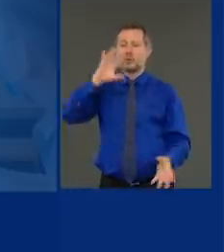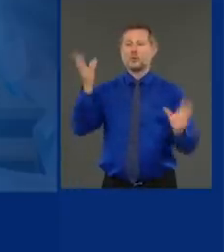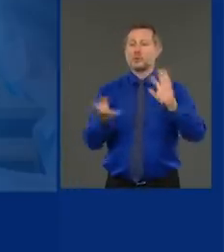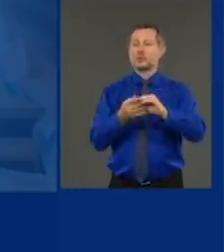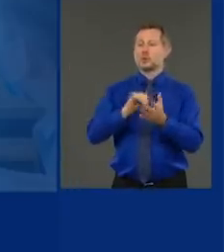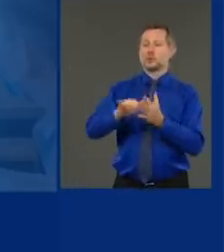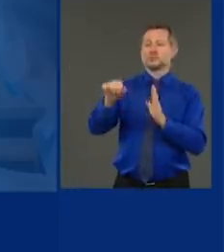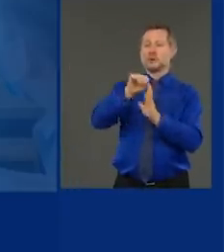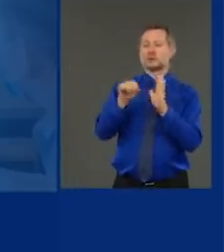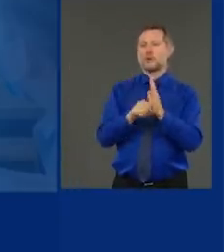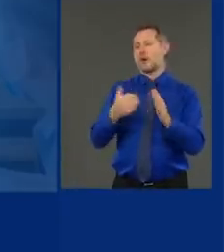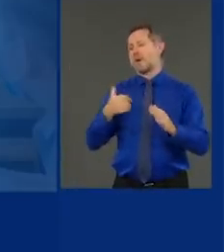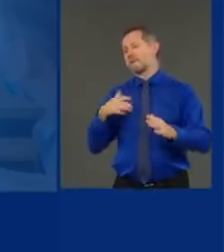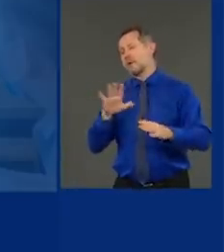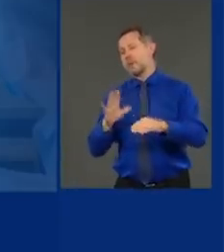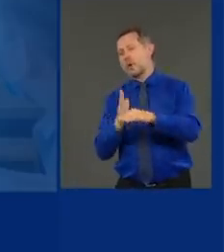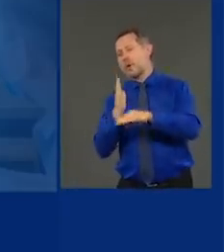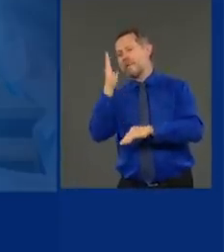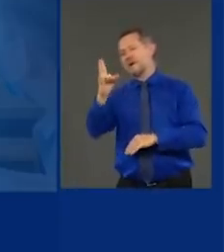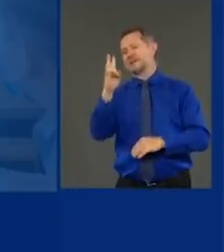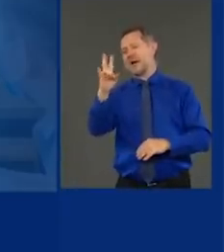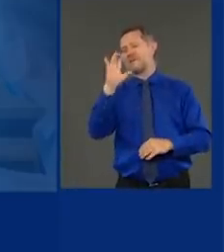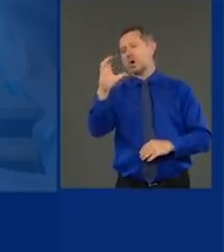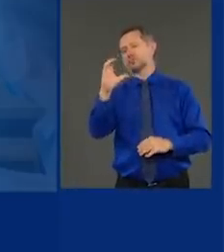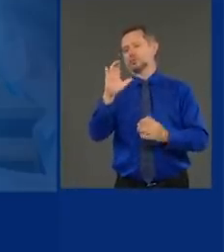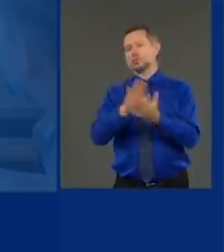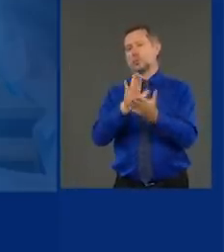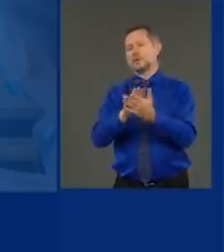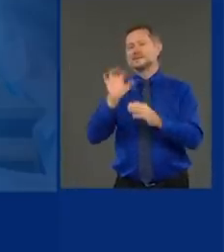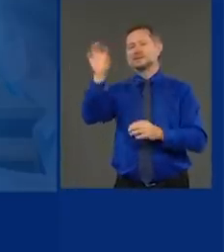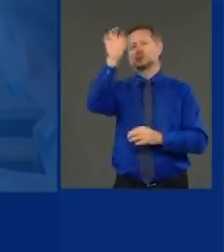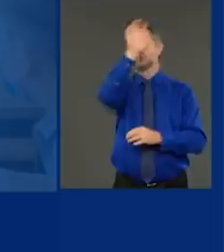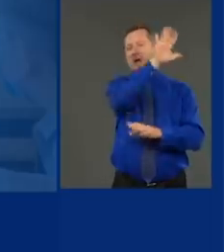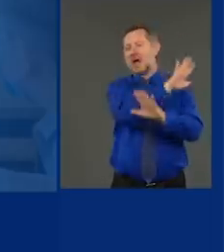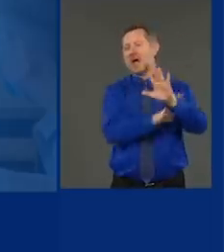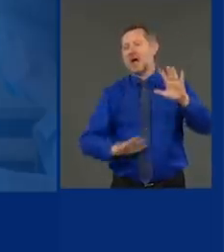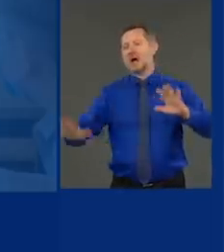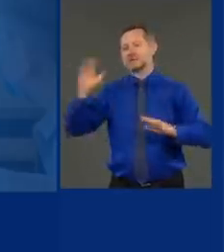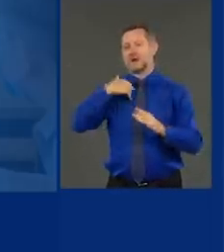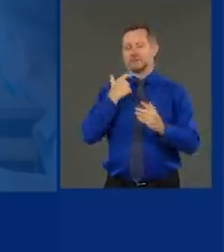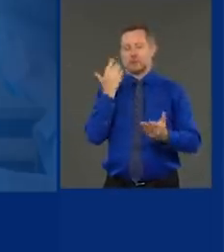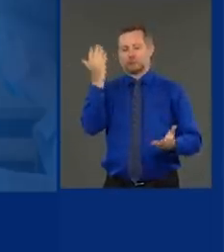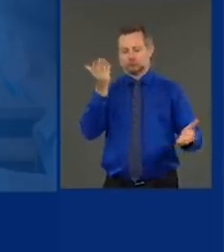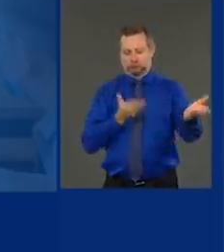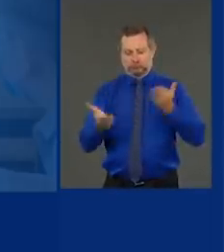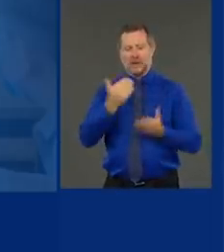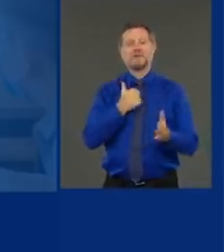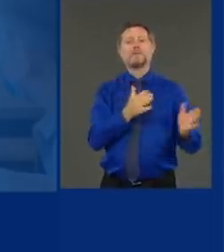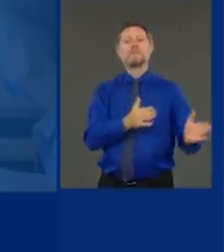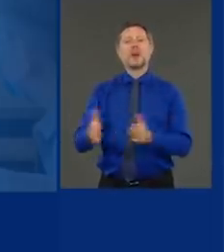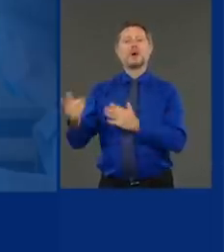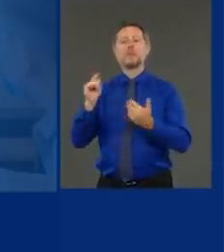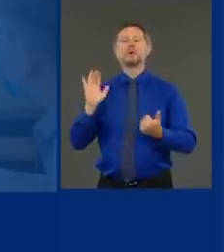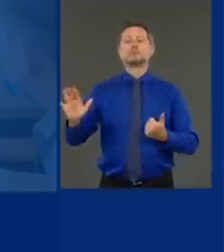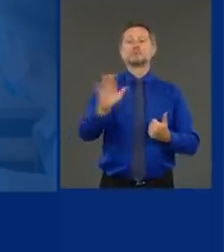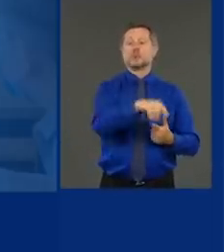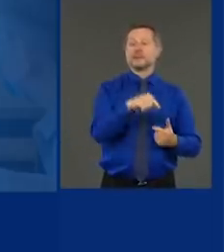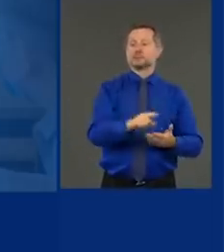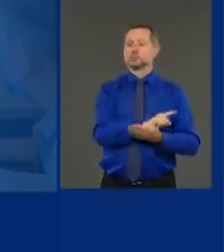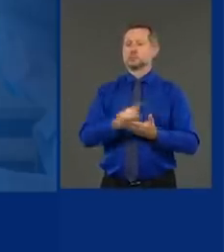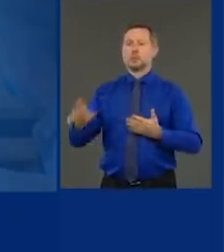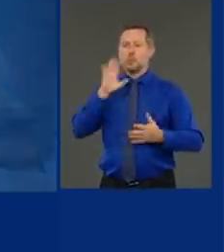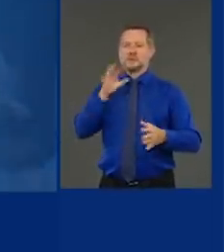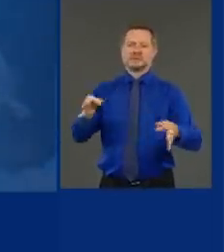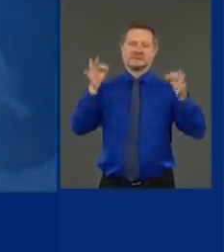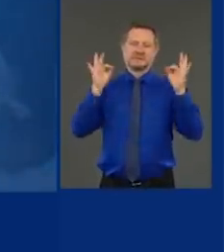The districts are putting in plans on how they will handle the reopening. I'll make a determination later this week on the infection rate,